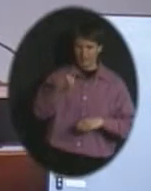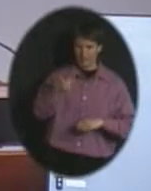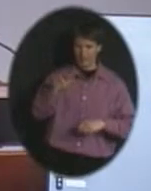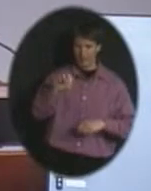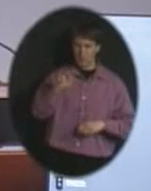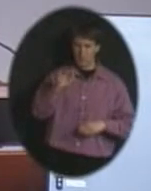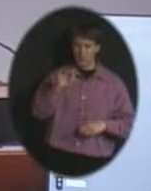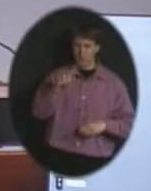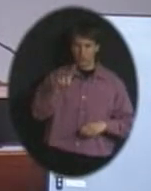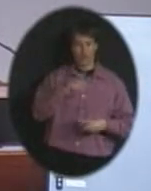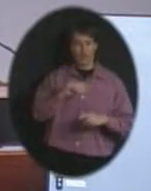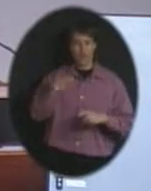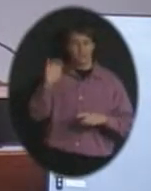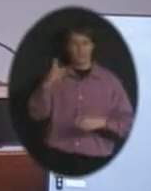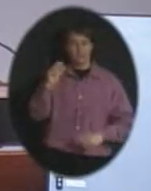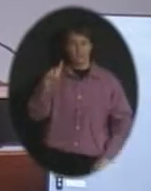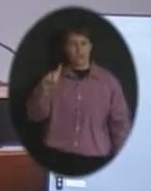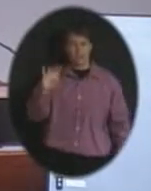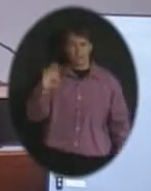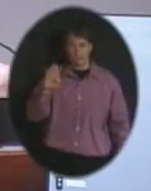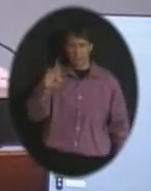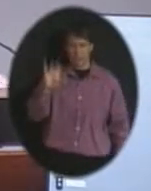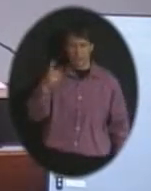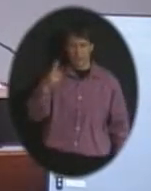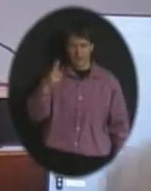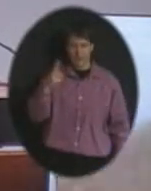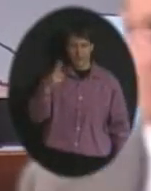Chad Breckheisen.